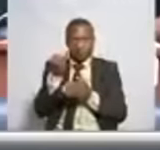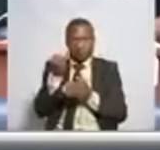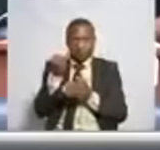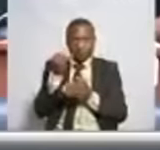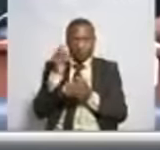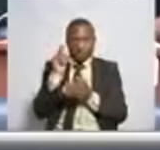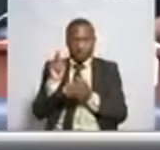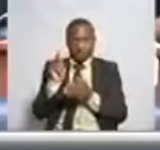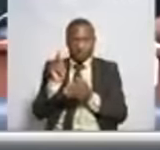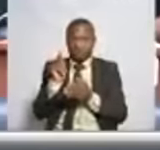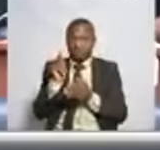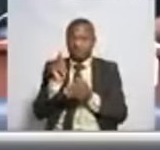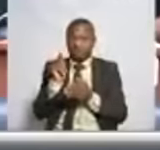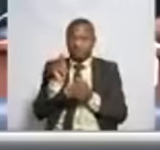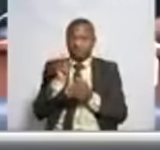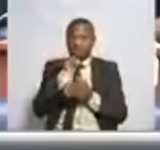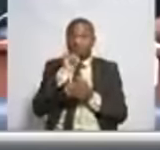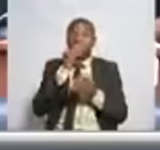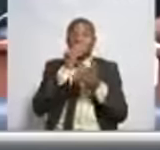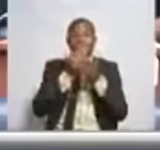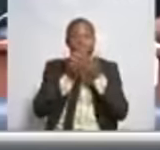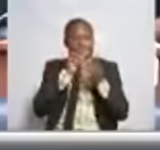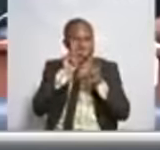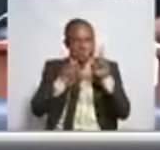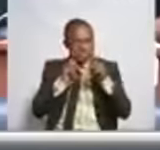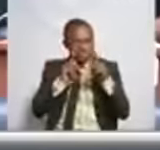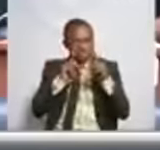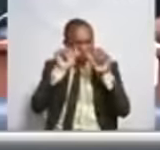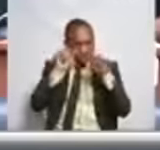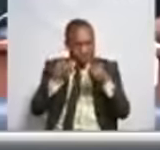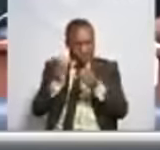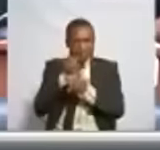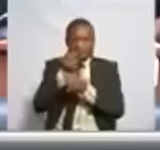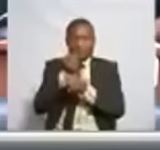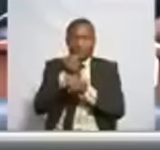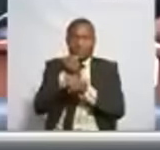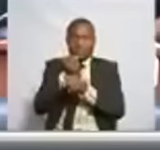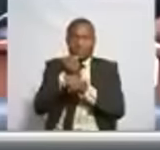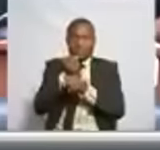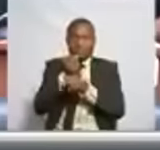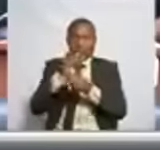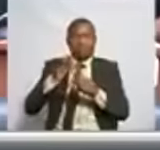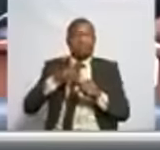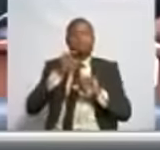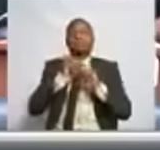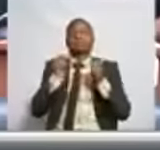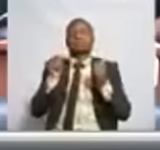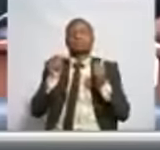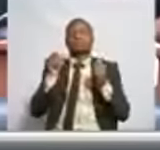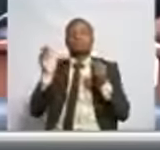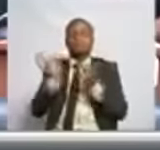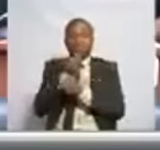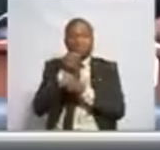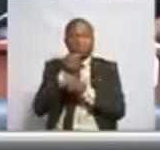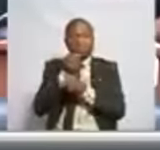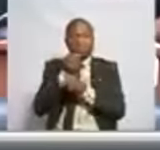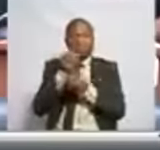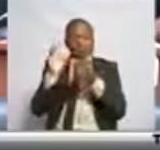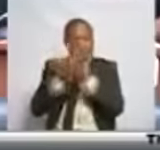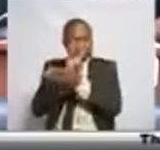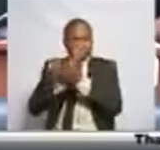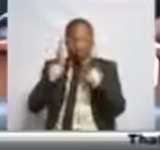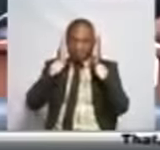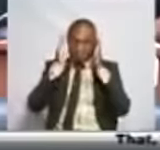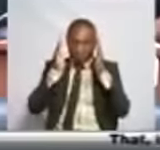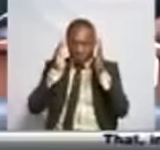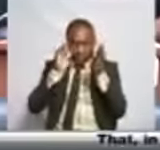the inconvenience that people may be getting each time they are feeling unwell to get express attention